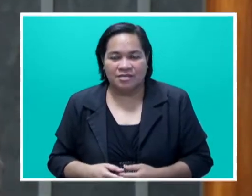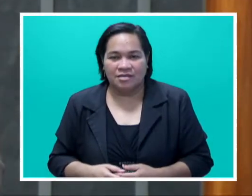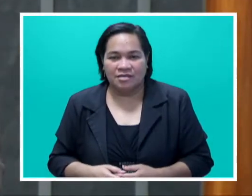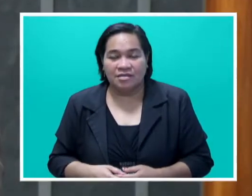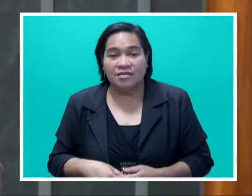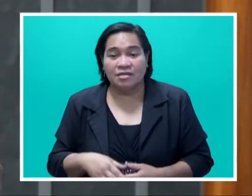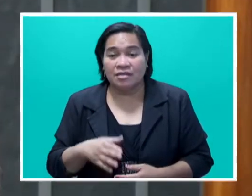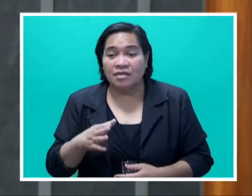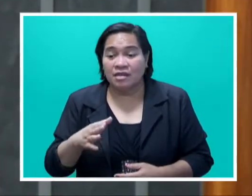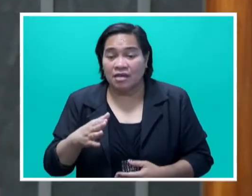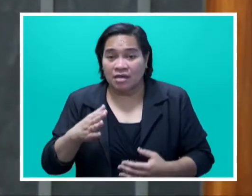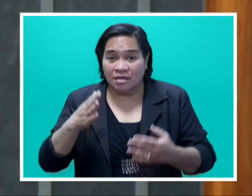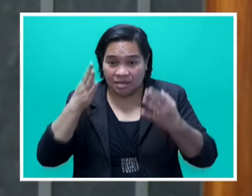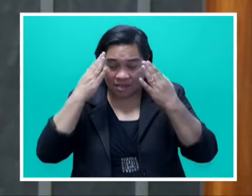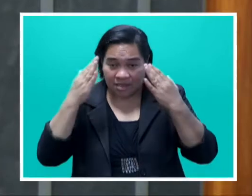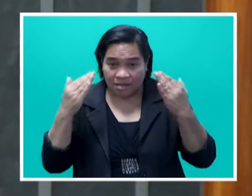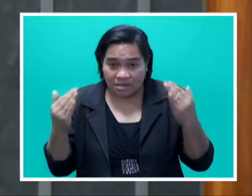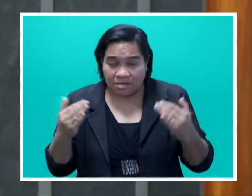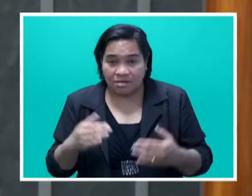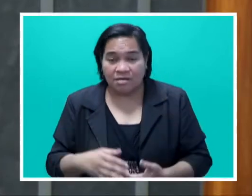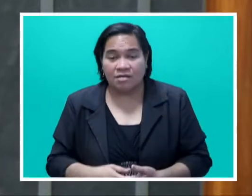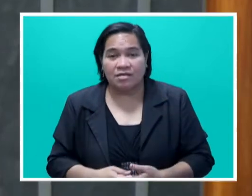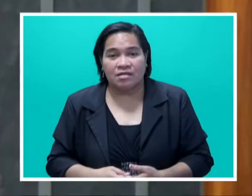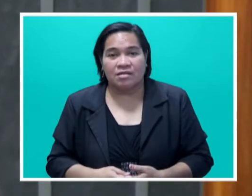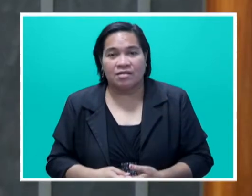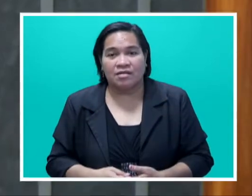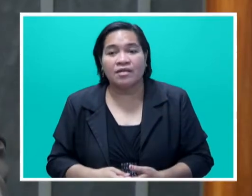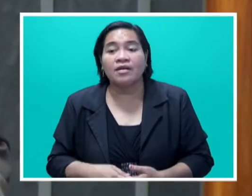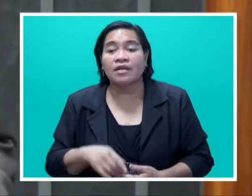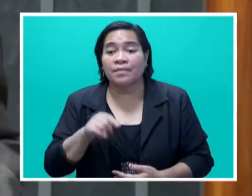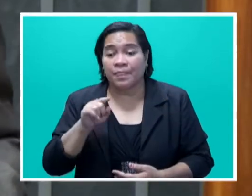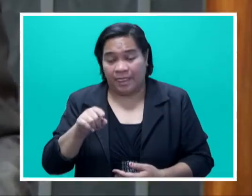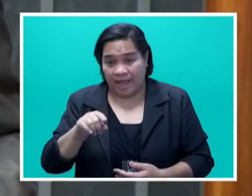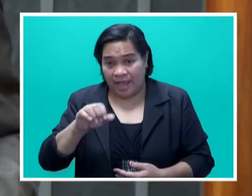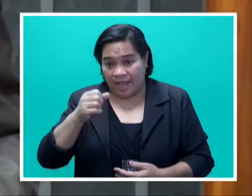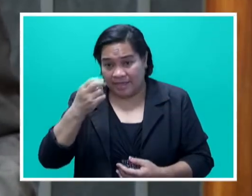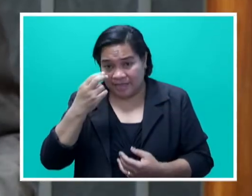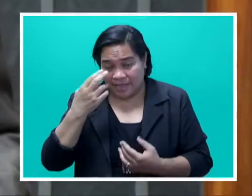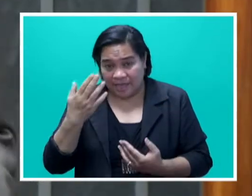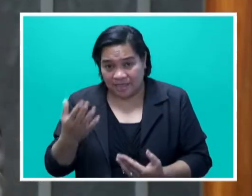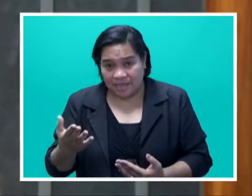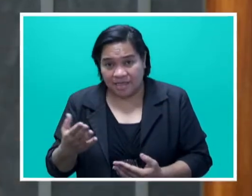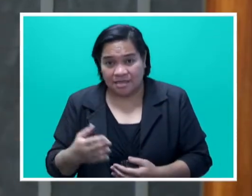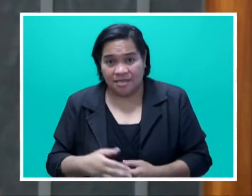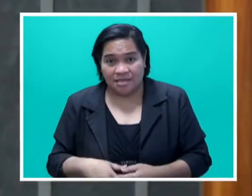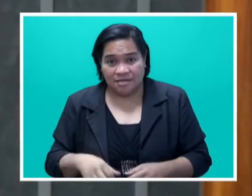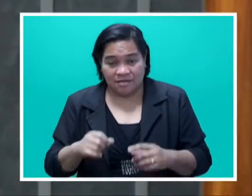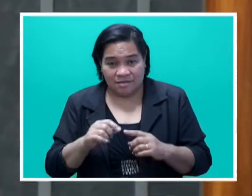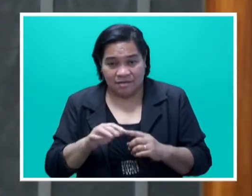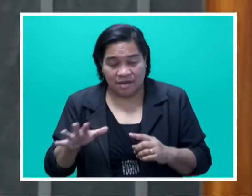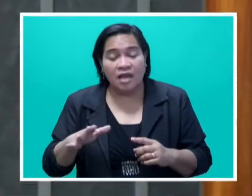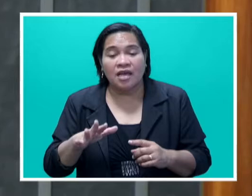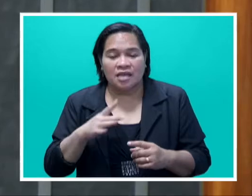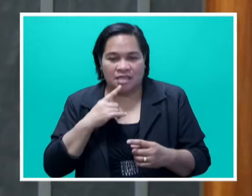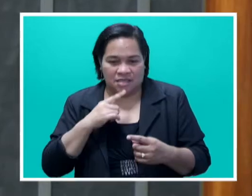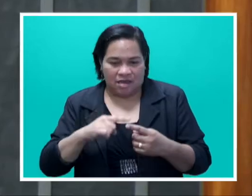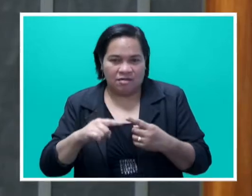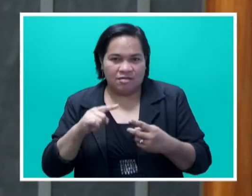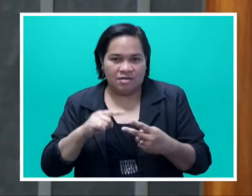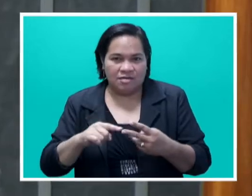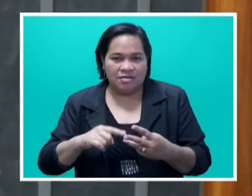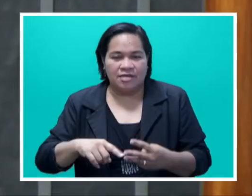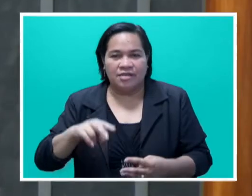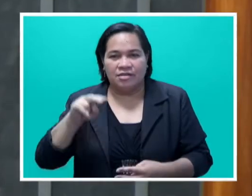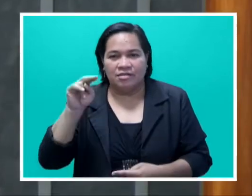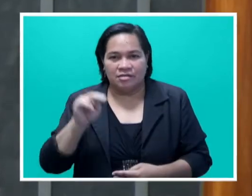Mr. Speaker said, it stands to reason that His Excellency in his address has pointed out the need for truth